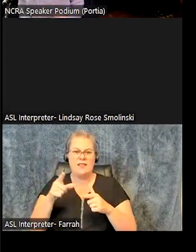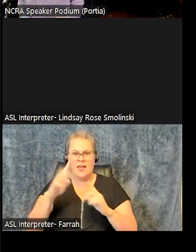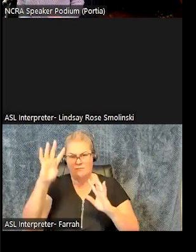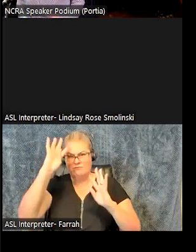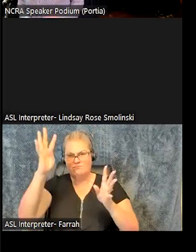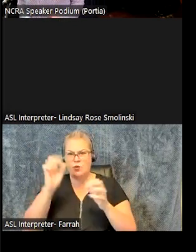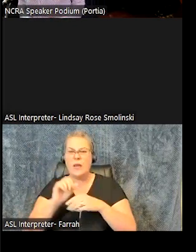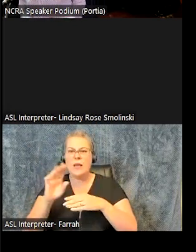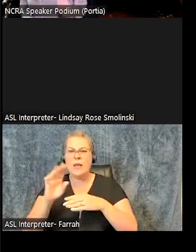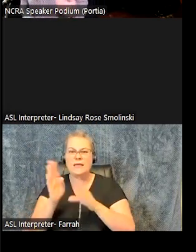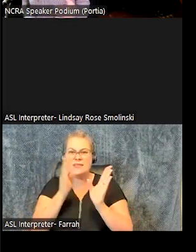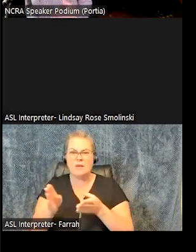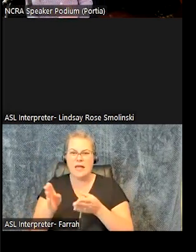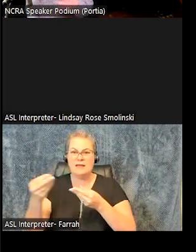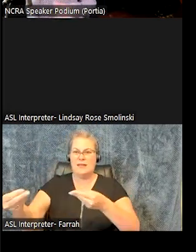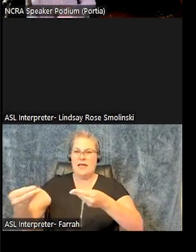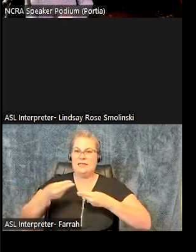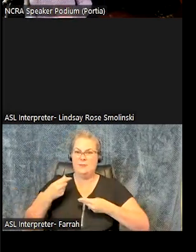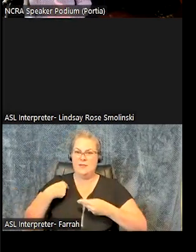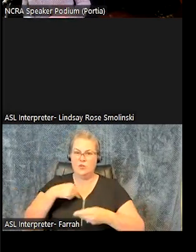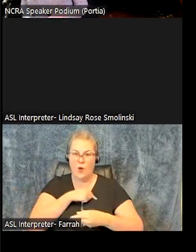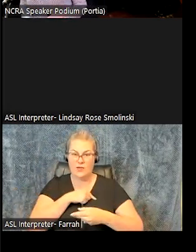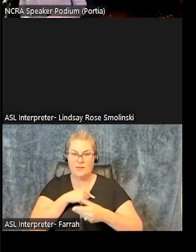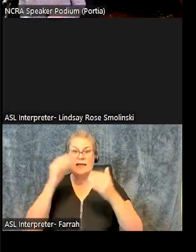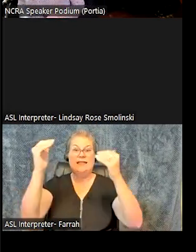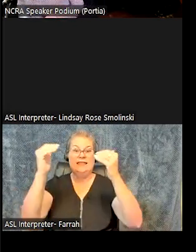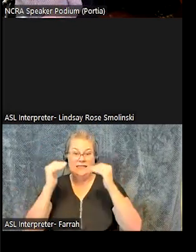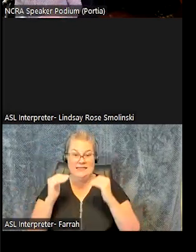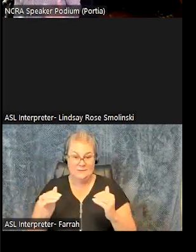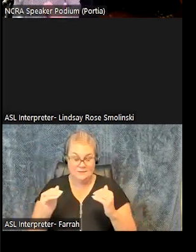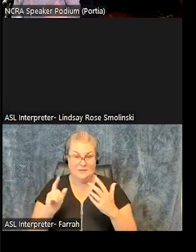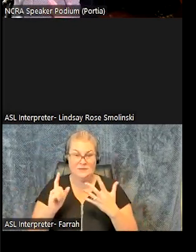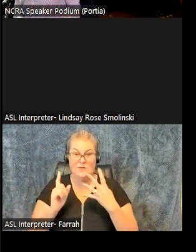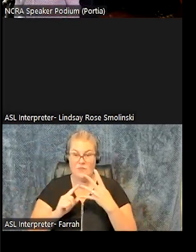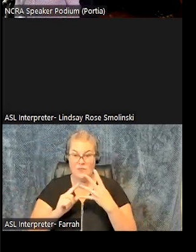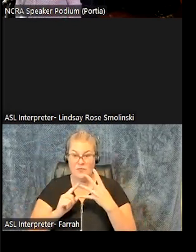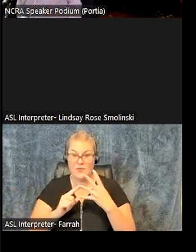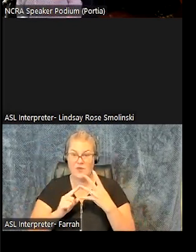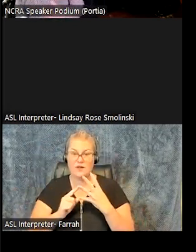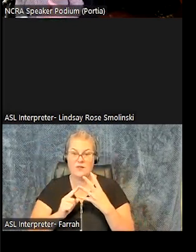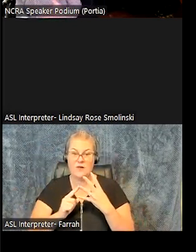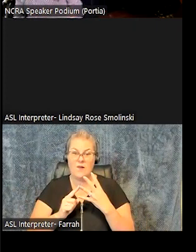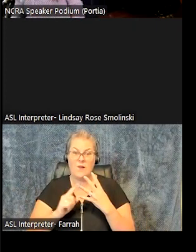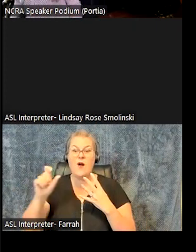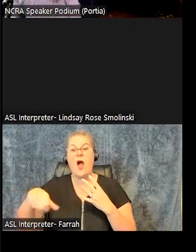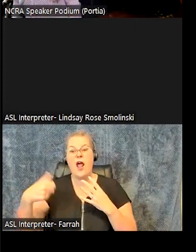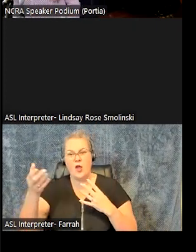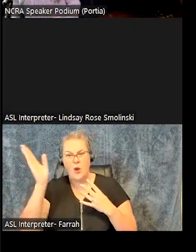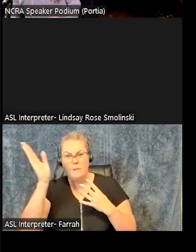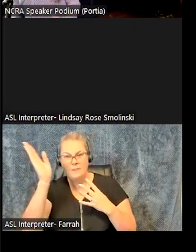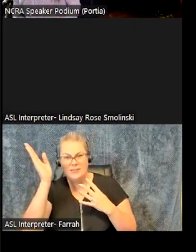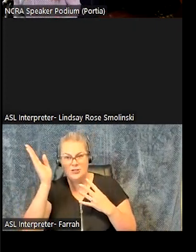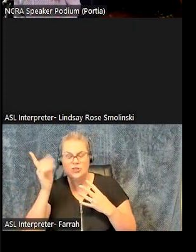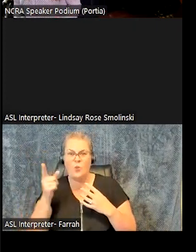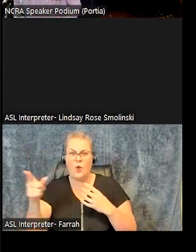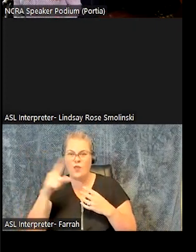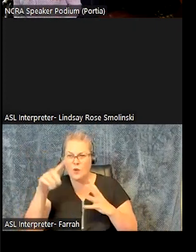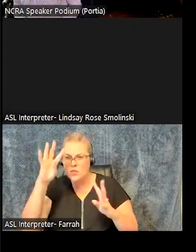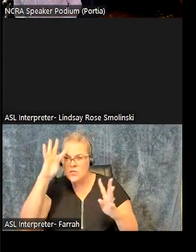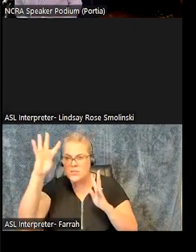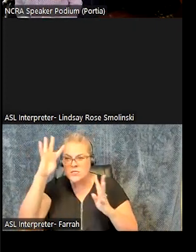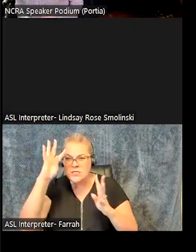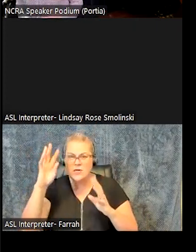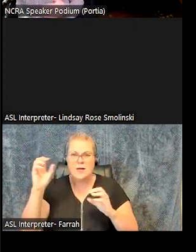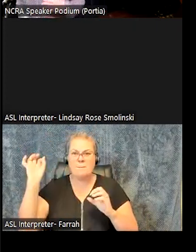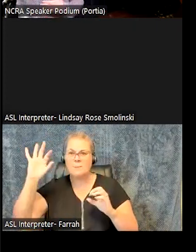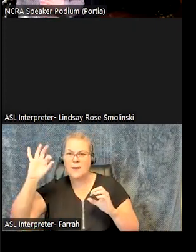us. And then the next step, step three, is another pitch where those creative minds then pitch their